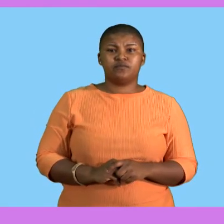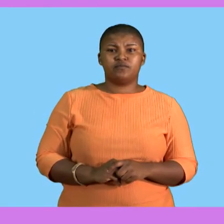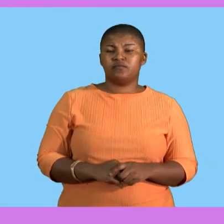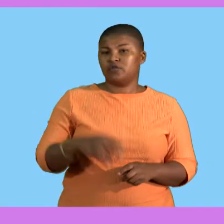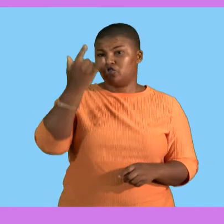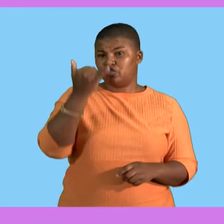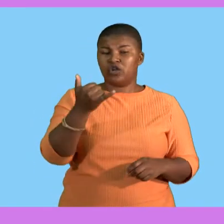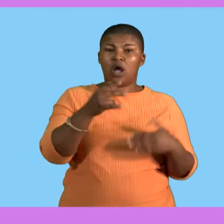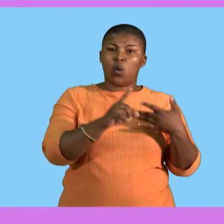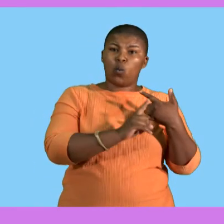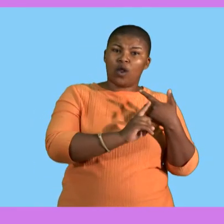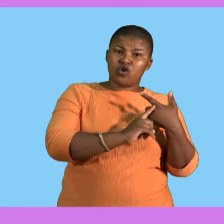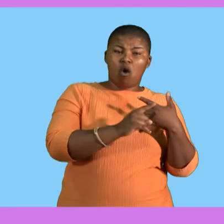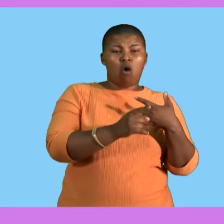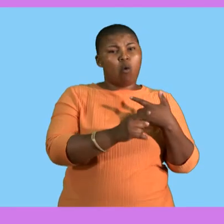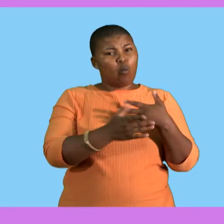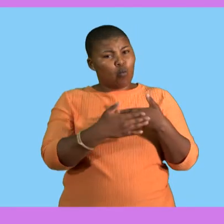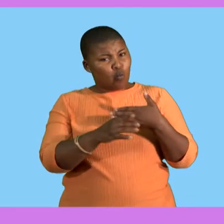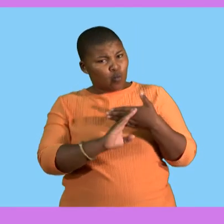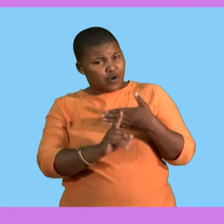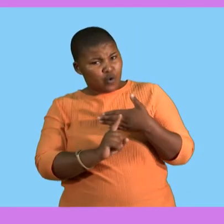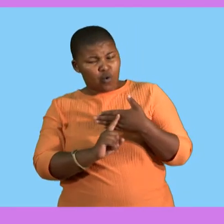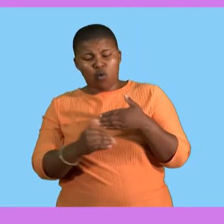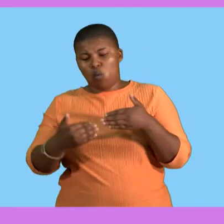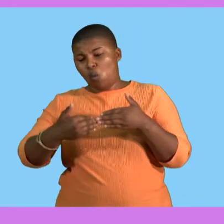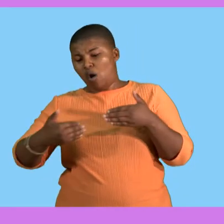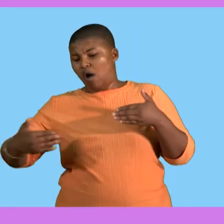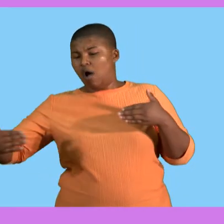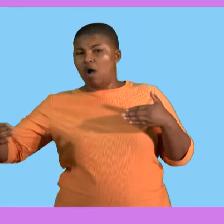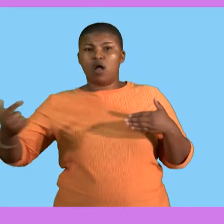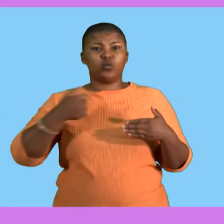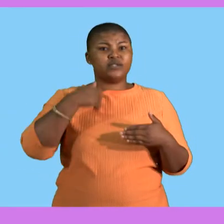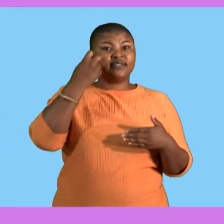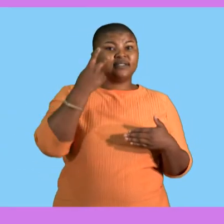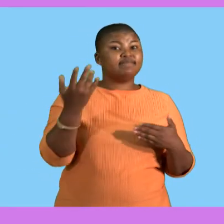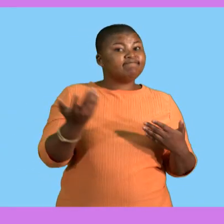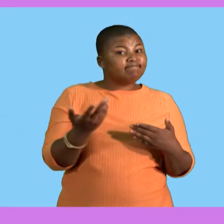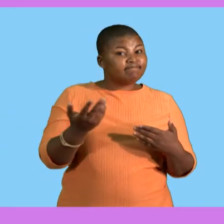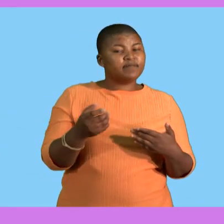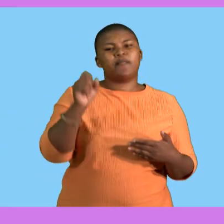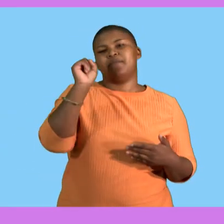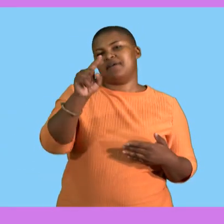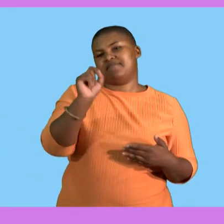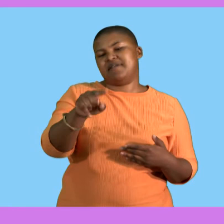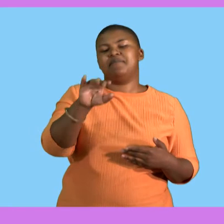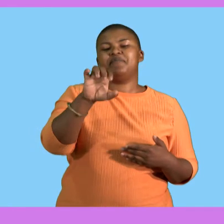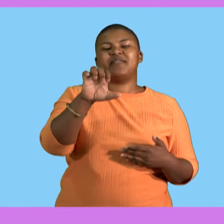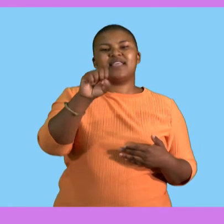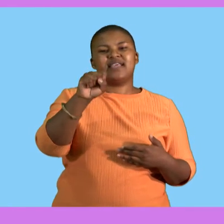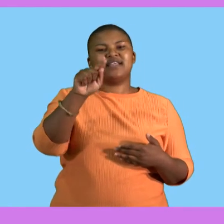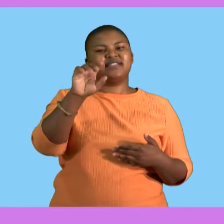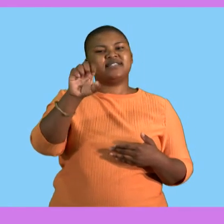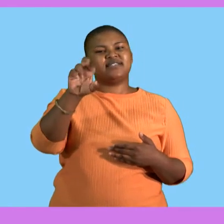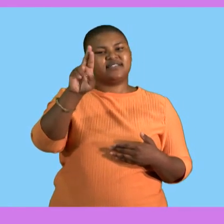that window and the other window and a long wall, we will see that this part of the house is the